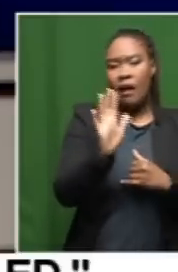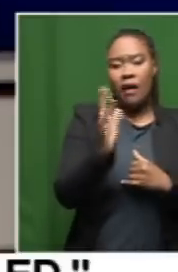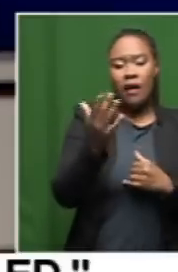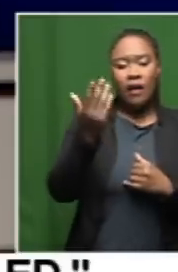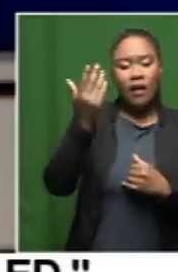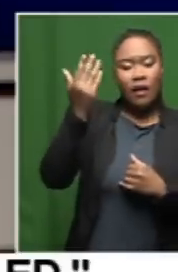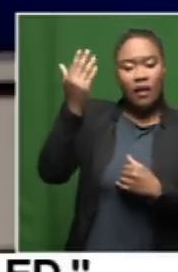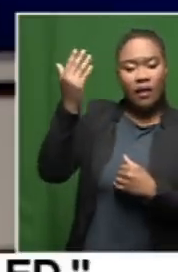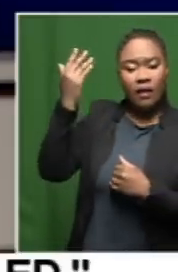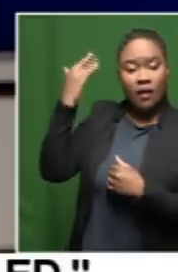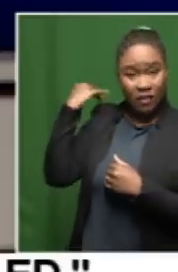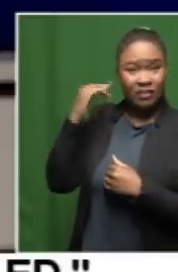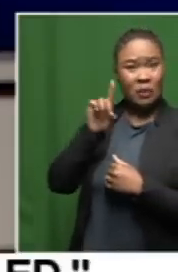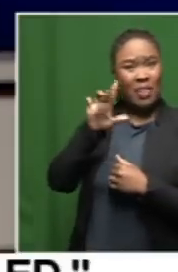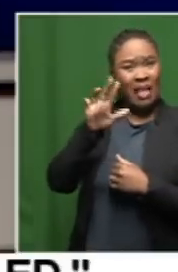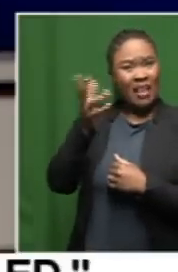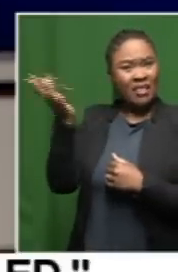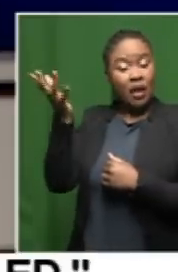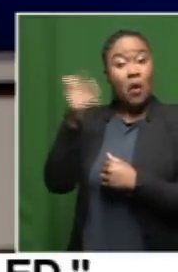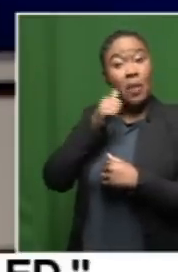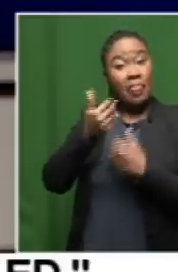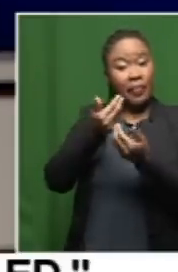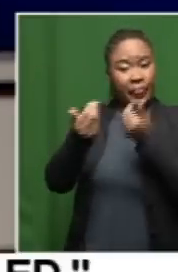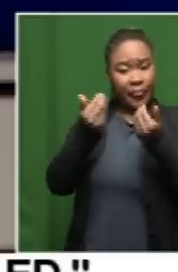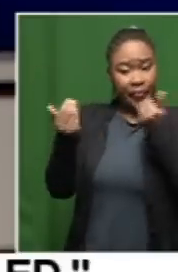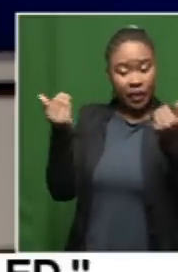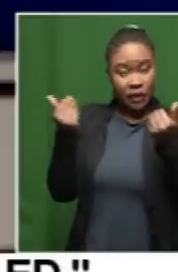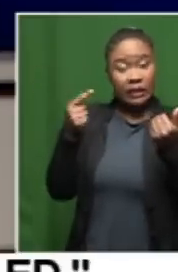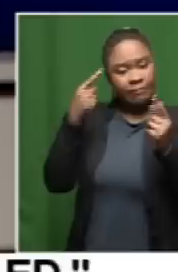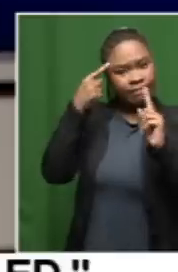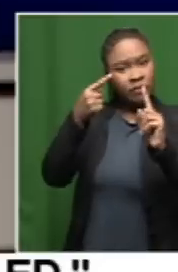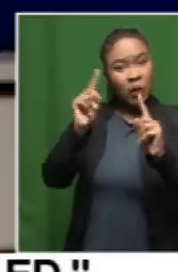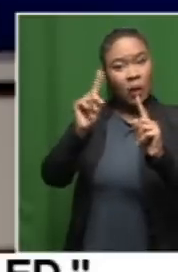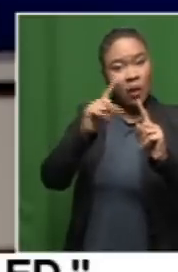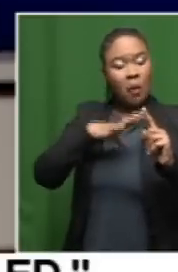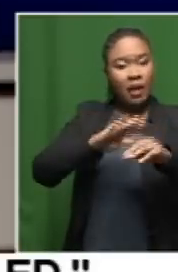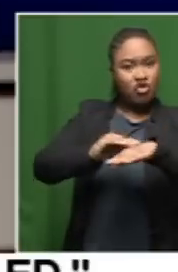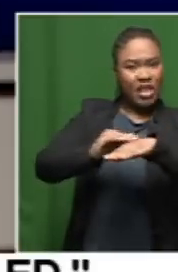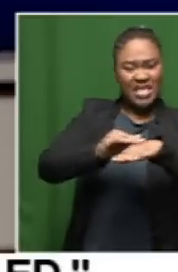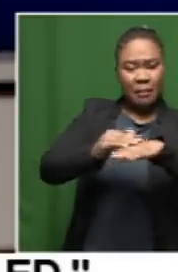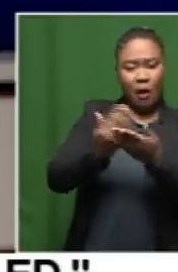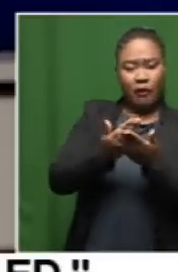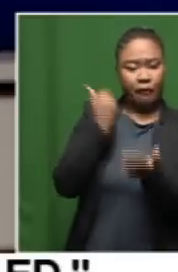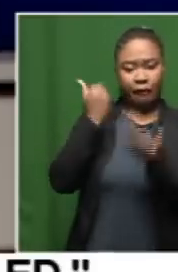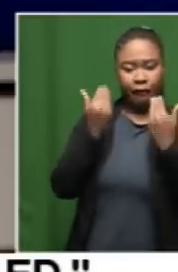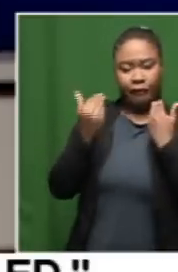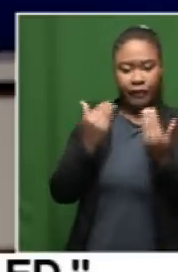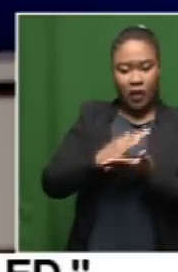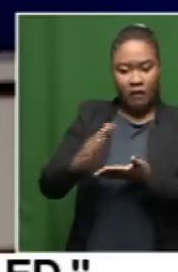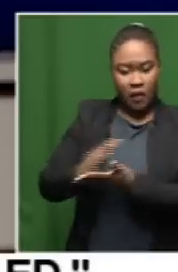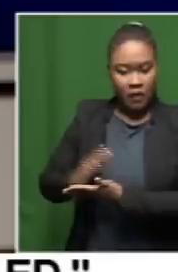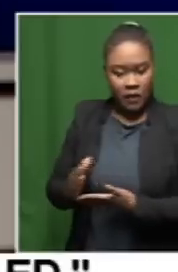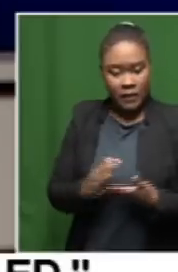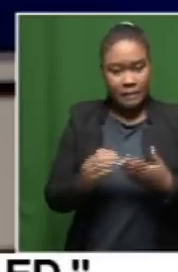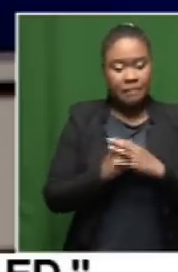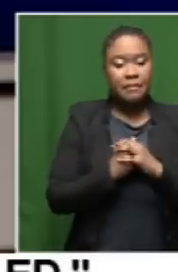beginning, was the first organization to become non-racial, and a dream that was embraced